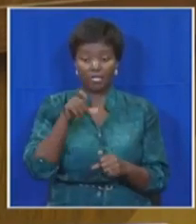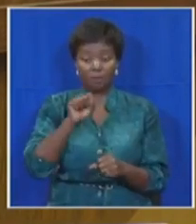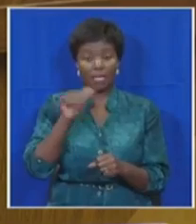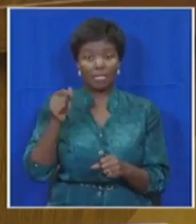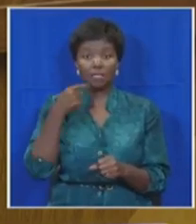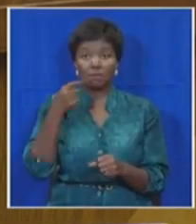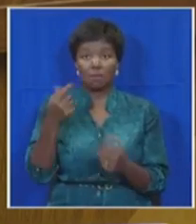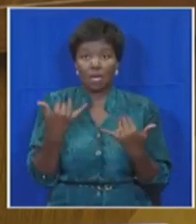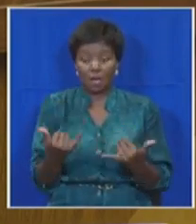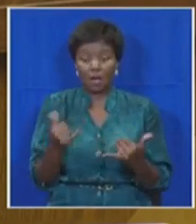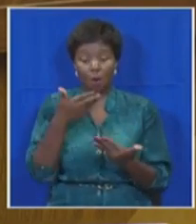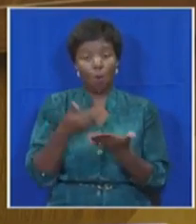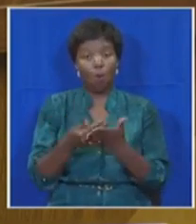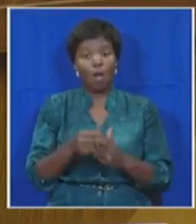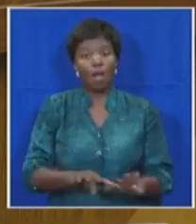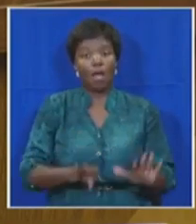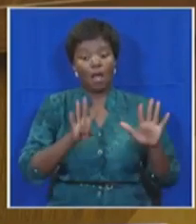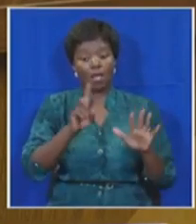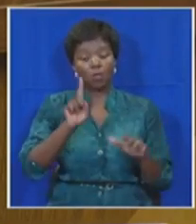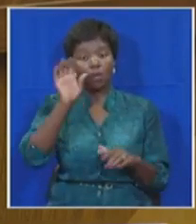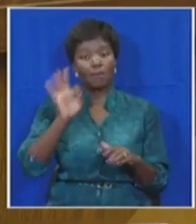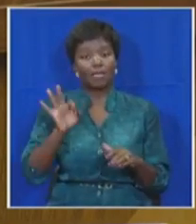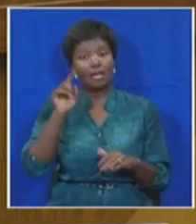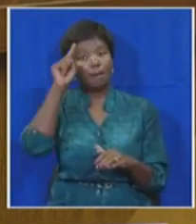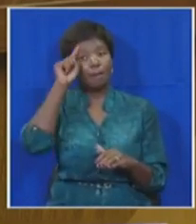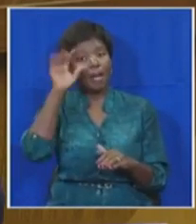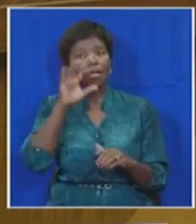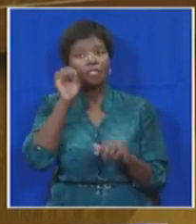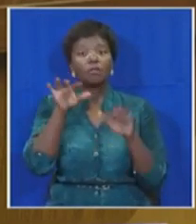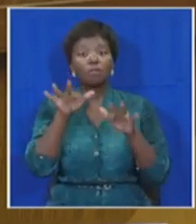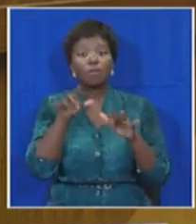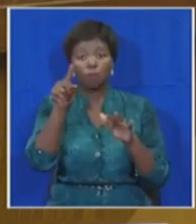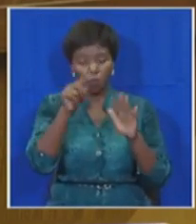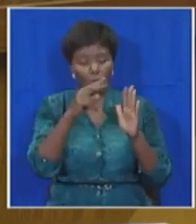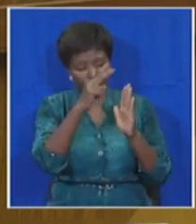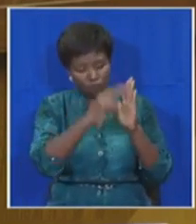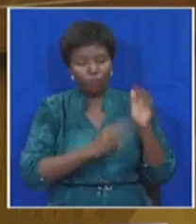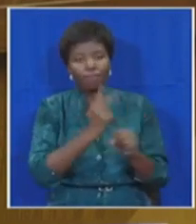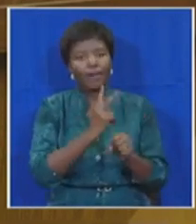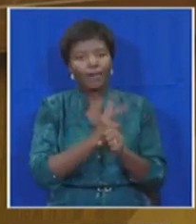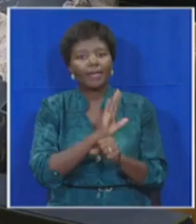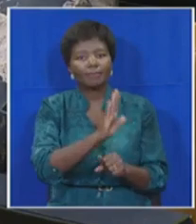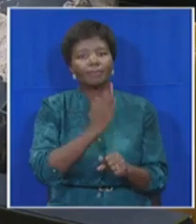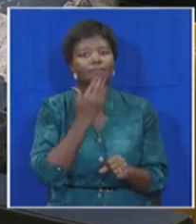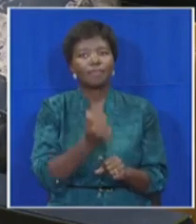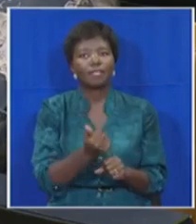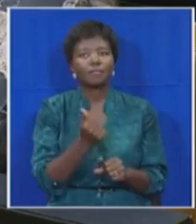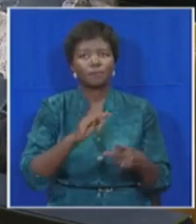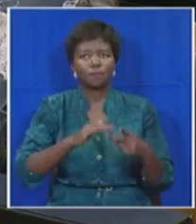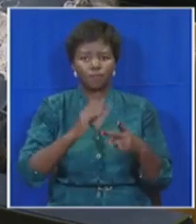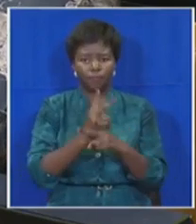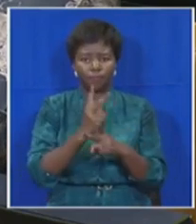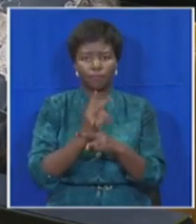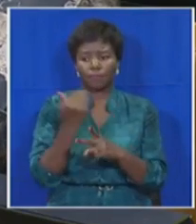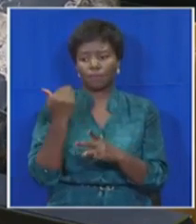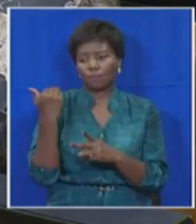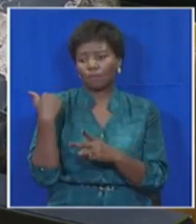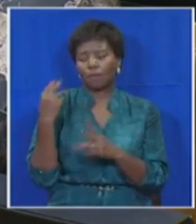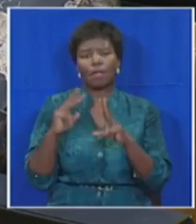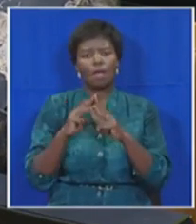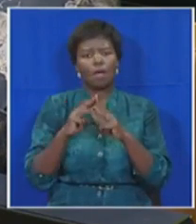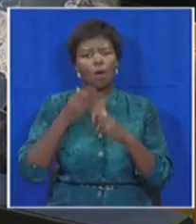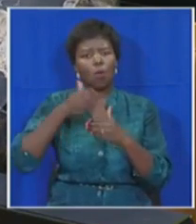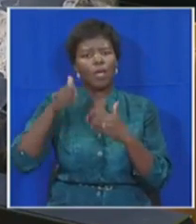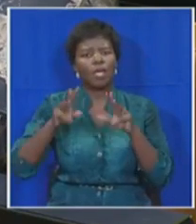is 91% black South Africans. Go back to the drawing board. I also noticed from the weekend papers that you appear to